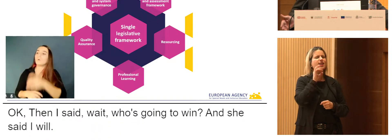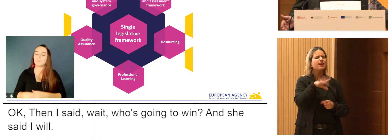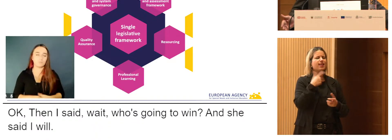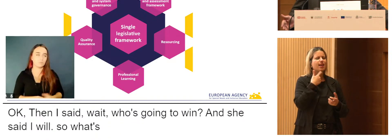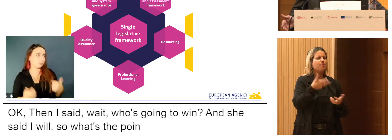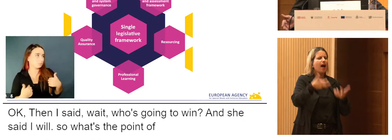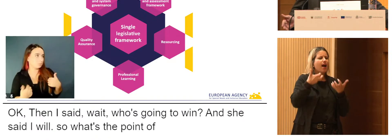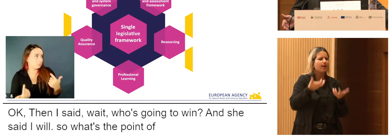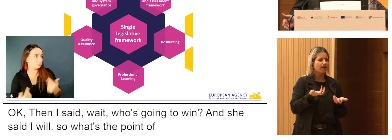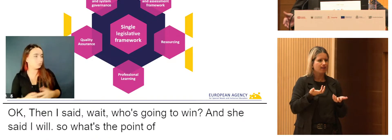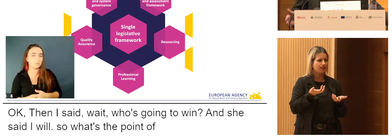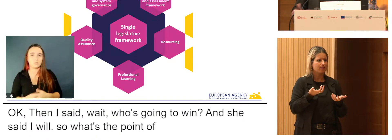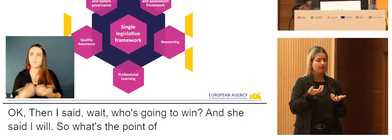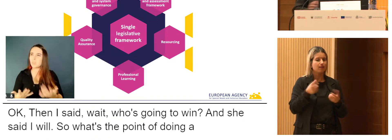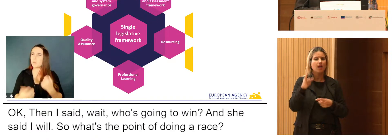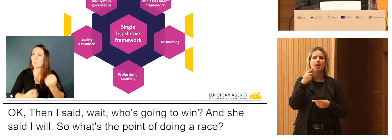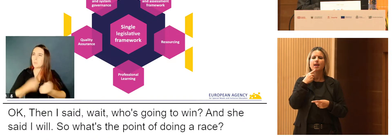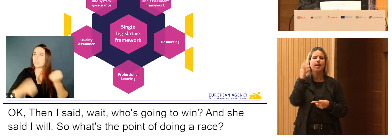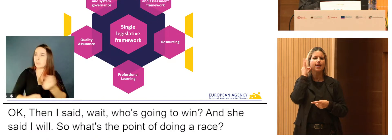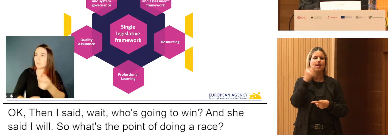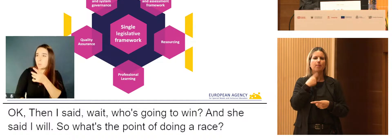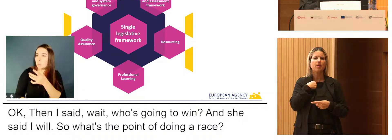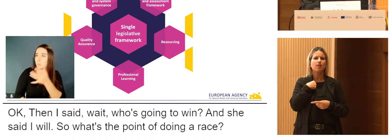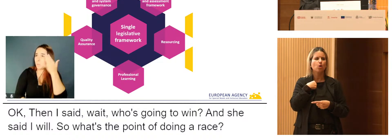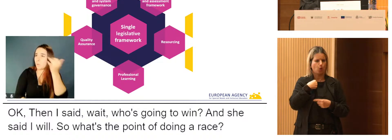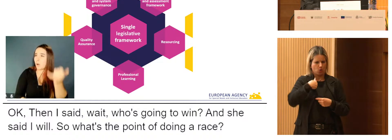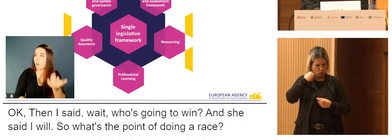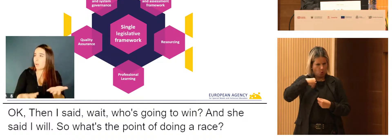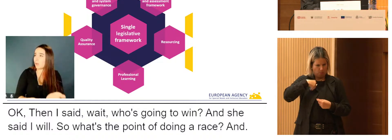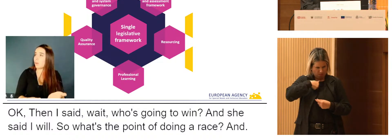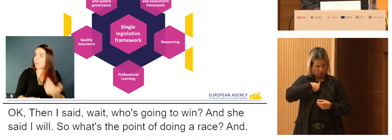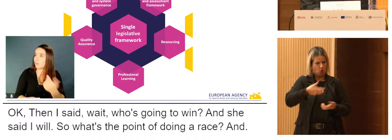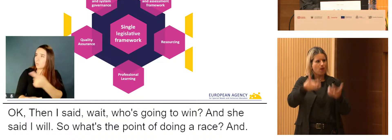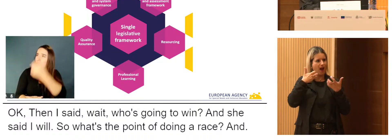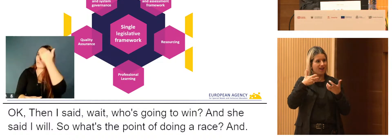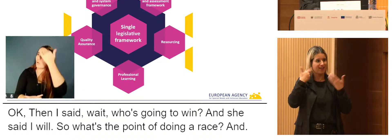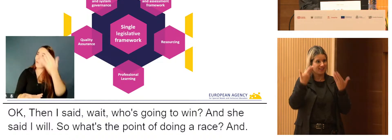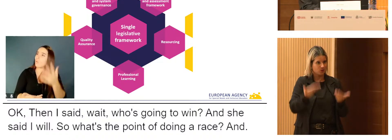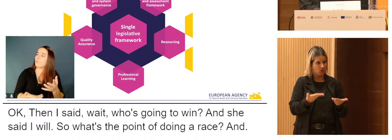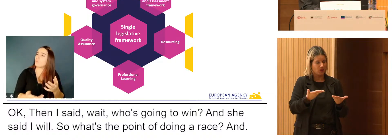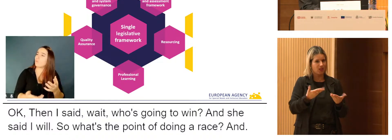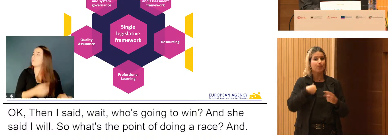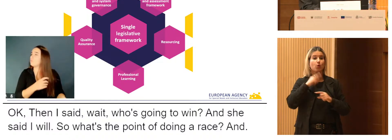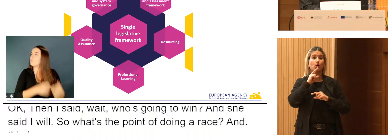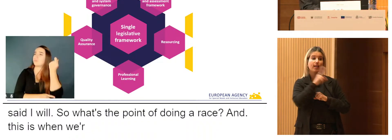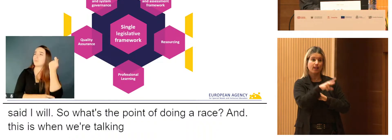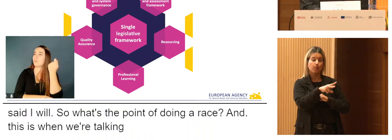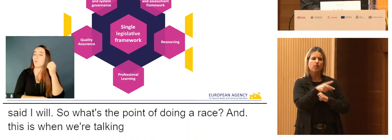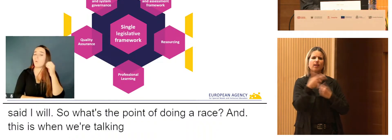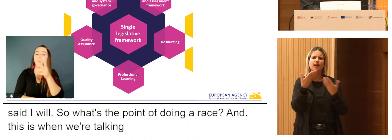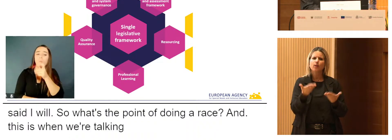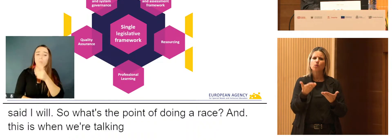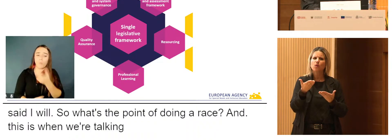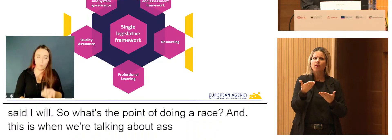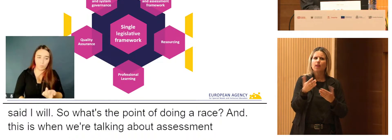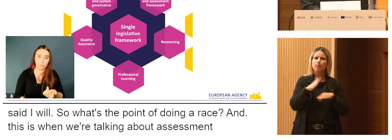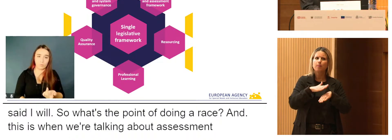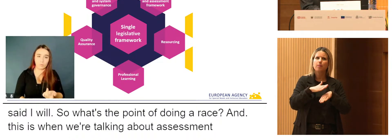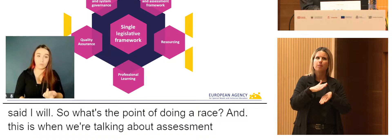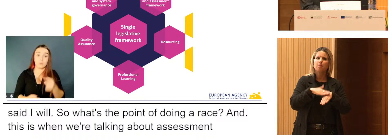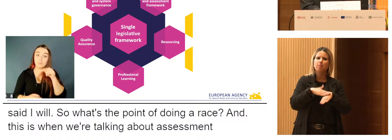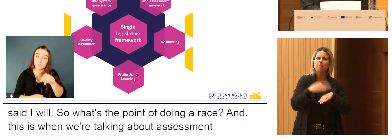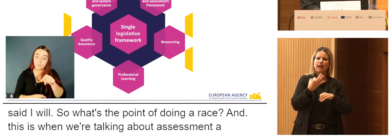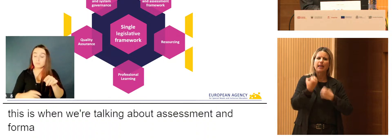doing a race? And this is, when we're talking about assessment and